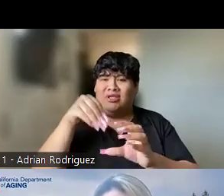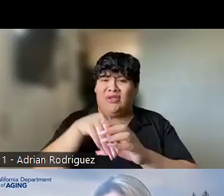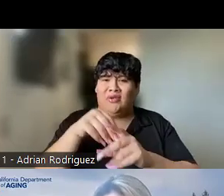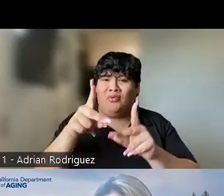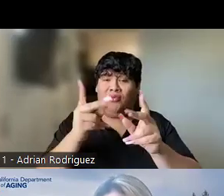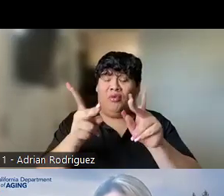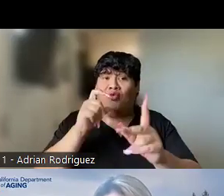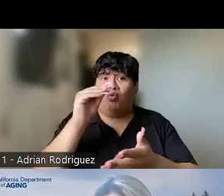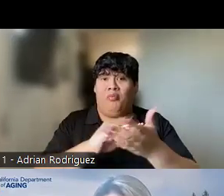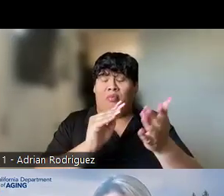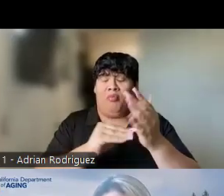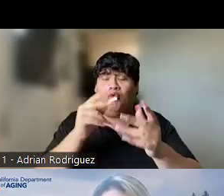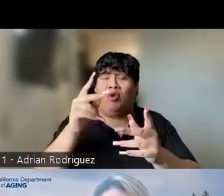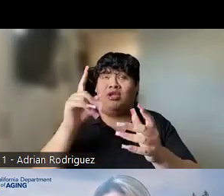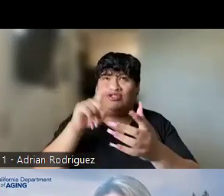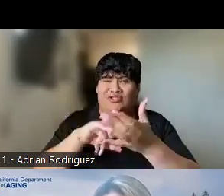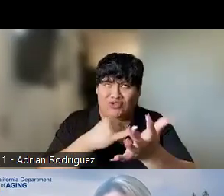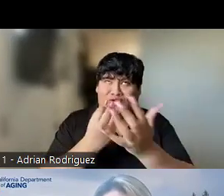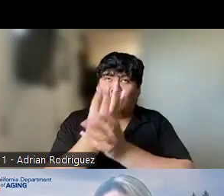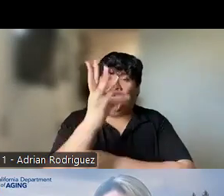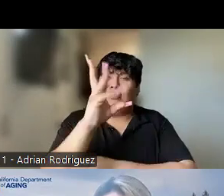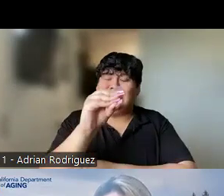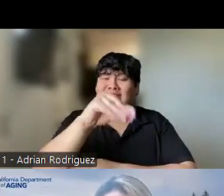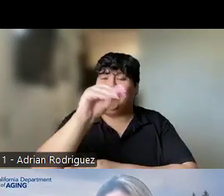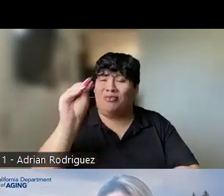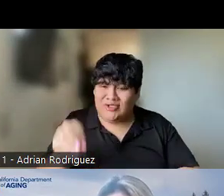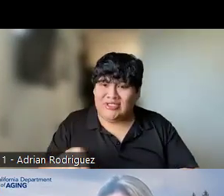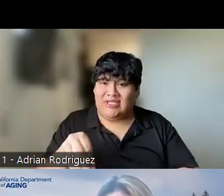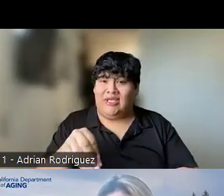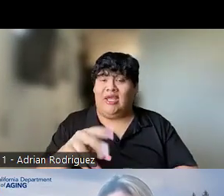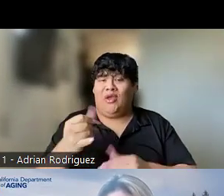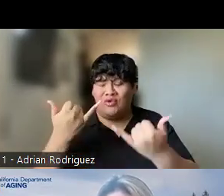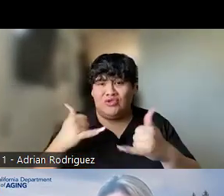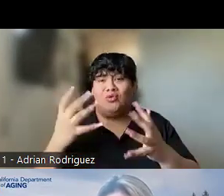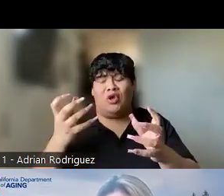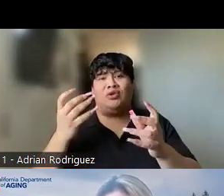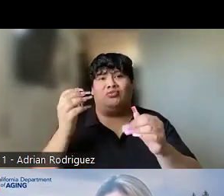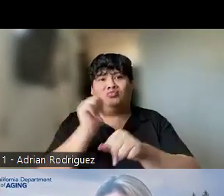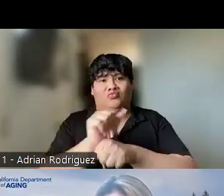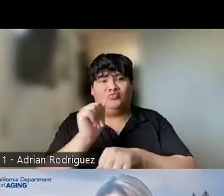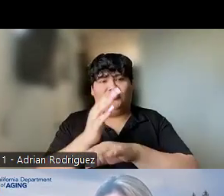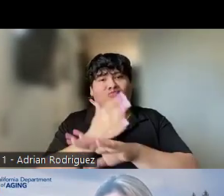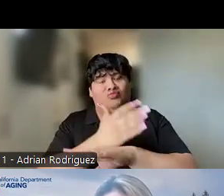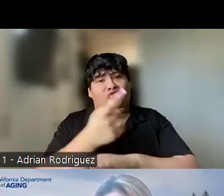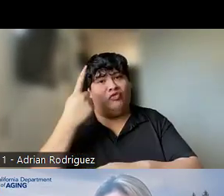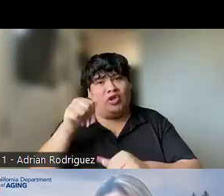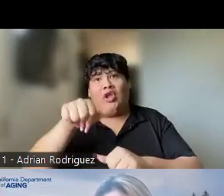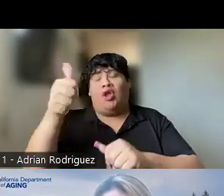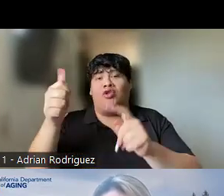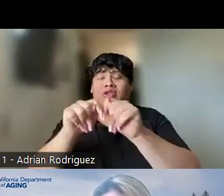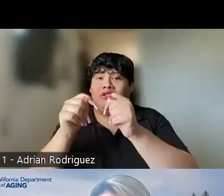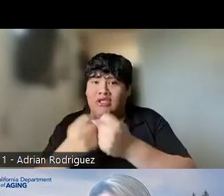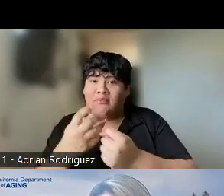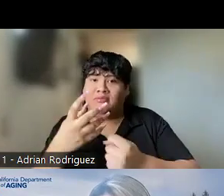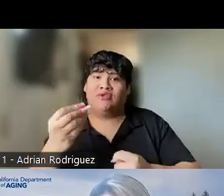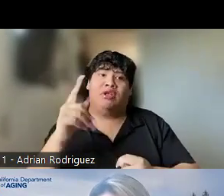over 60%. And we look forward to continue working with our state and local partners in determining